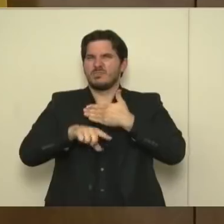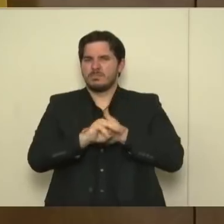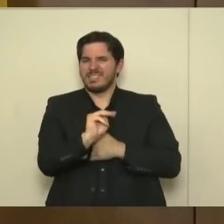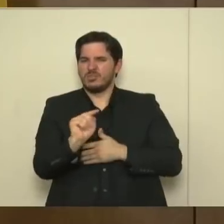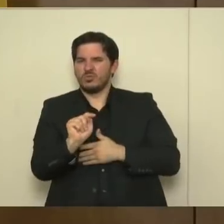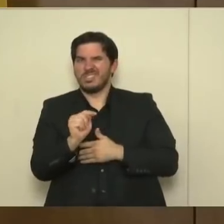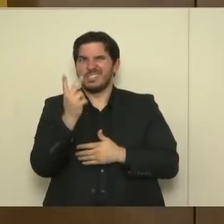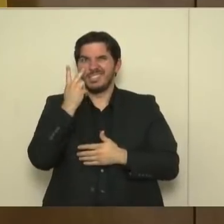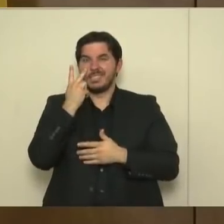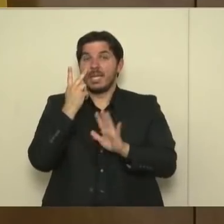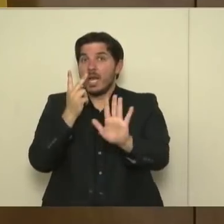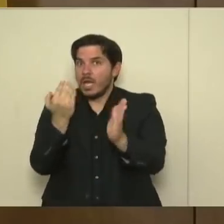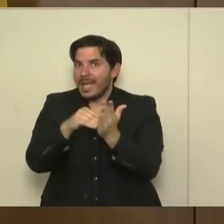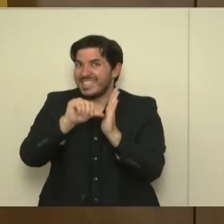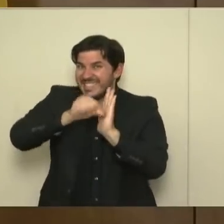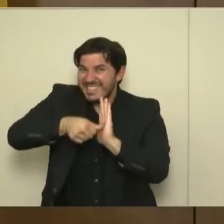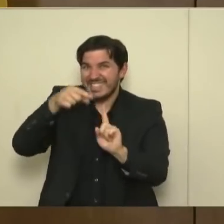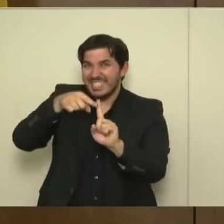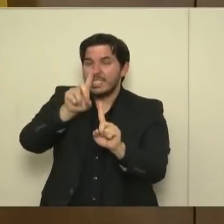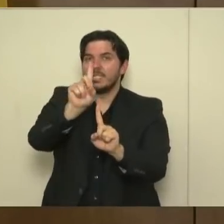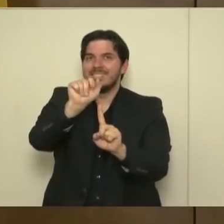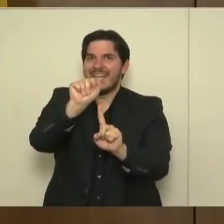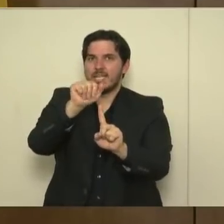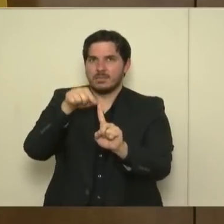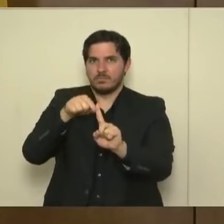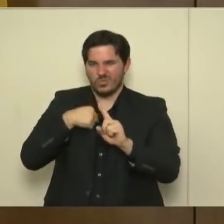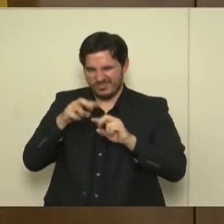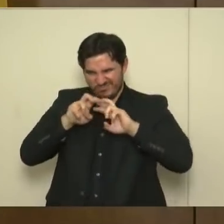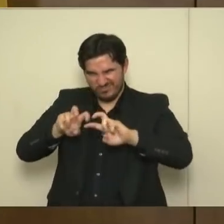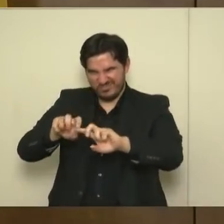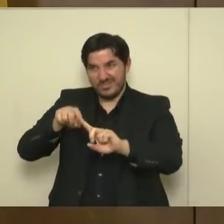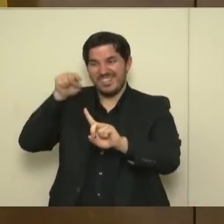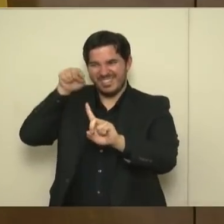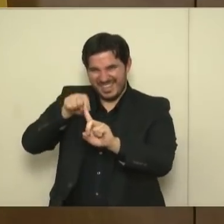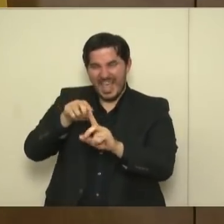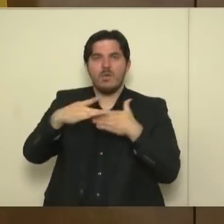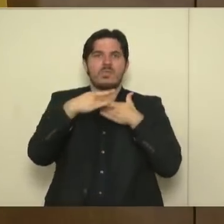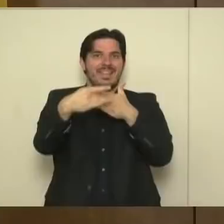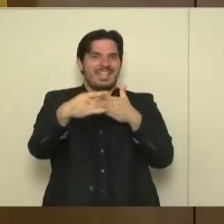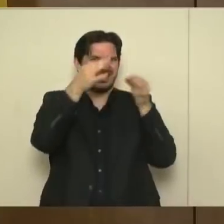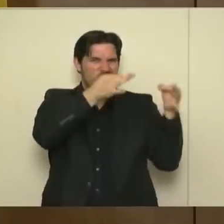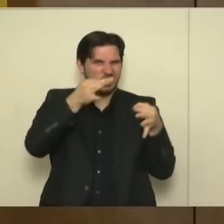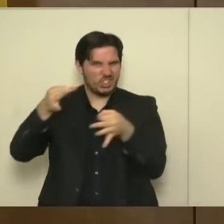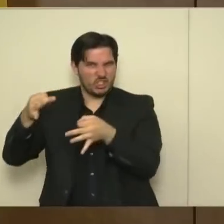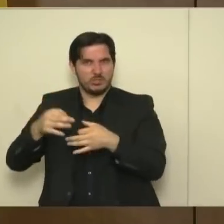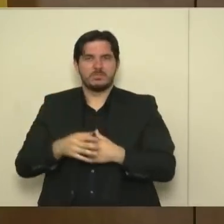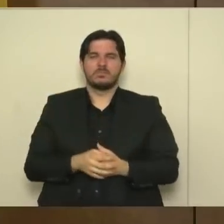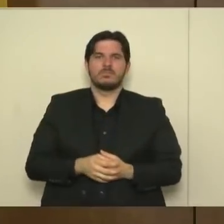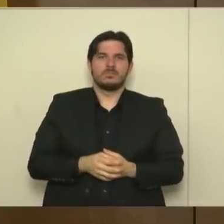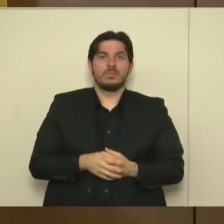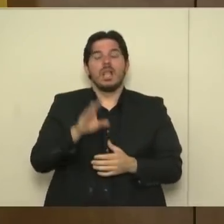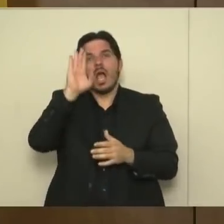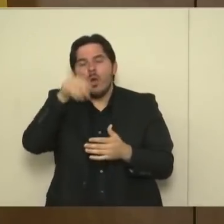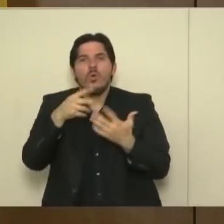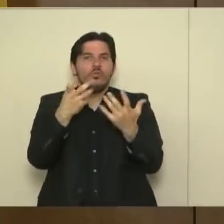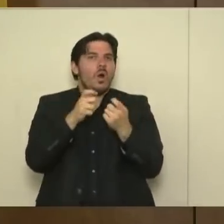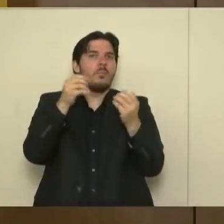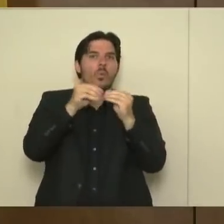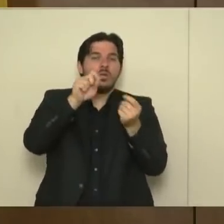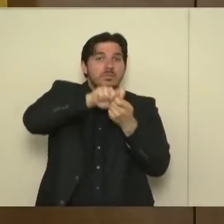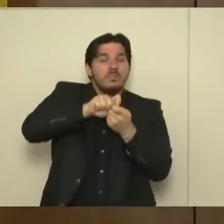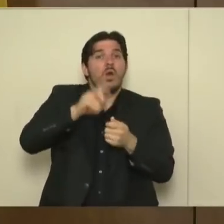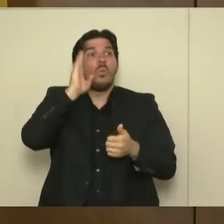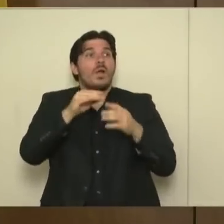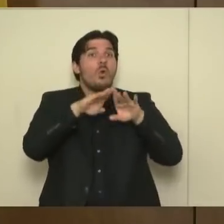again, if the data supports those decisions. So I know you want more specificity, but it depends. And the virus